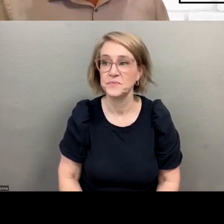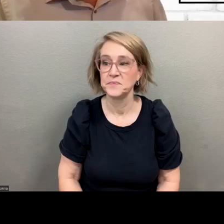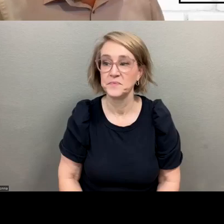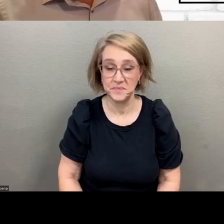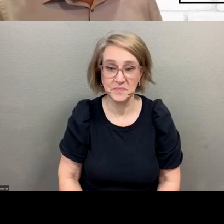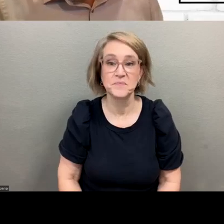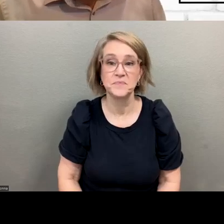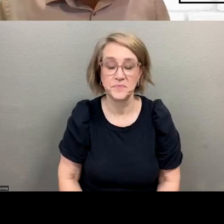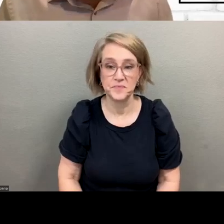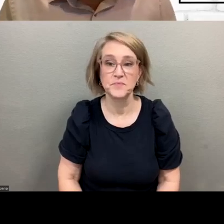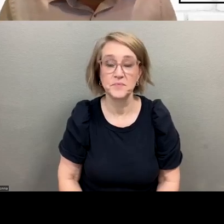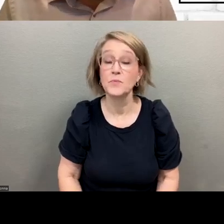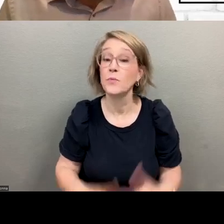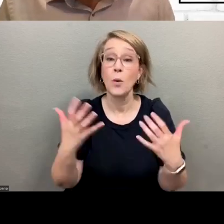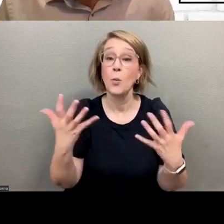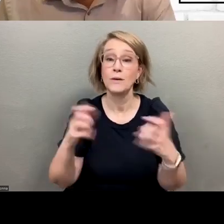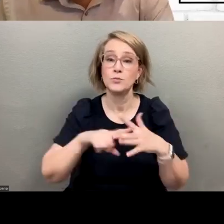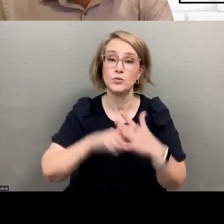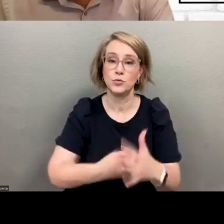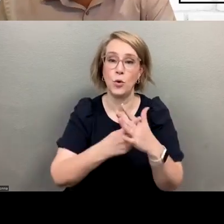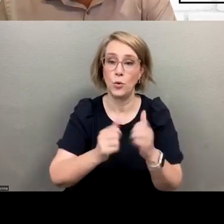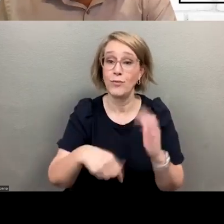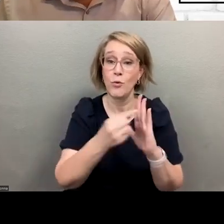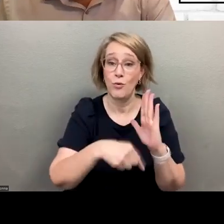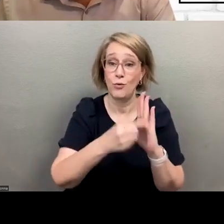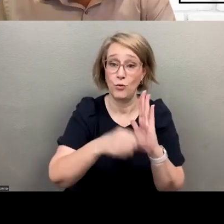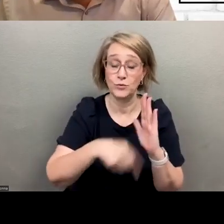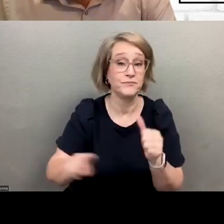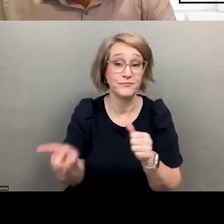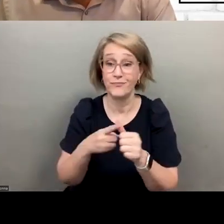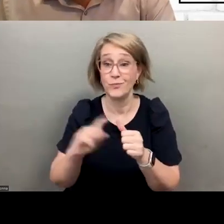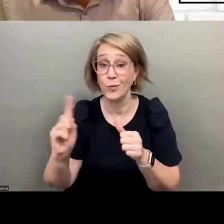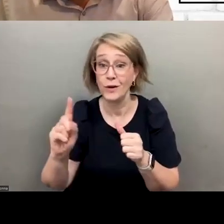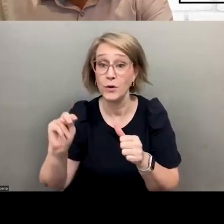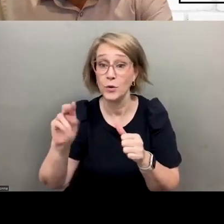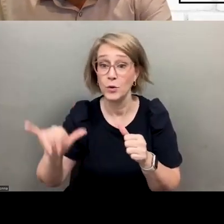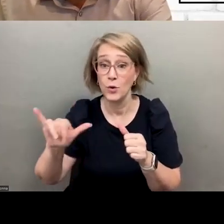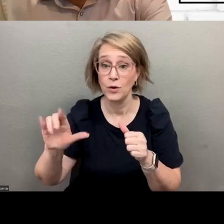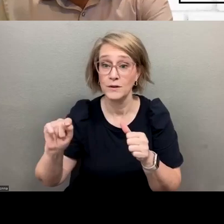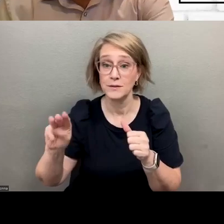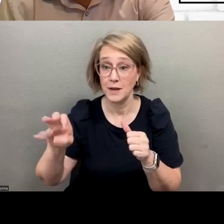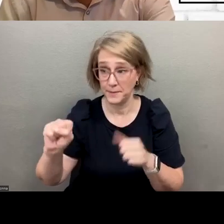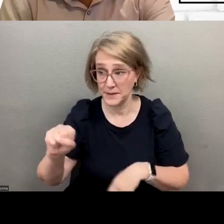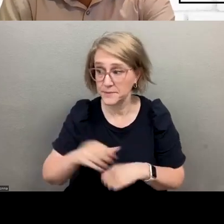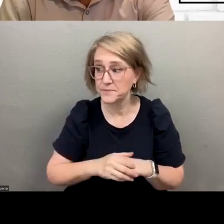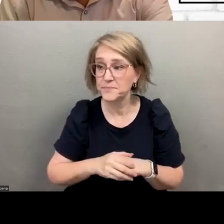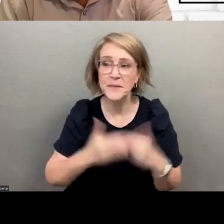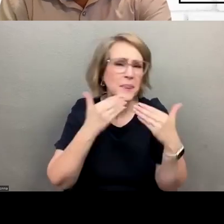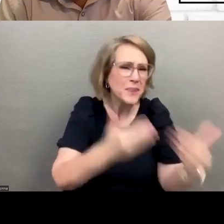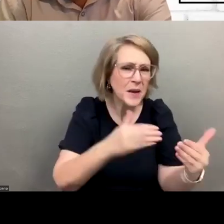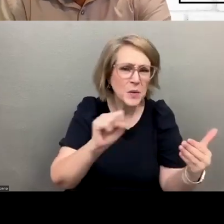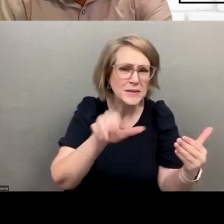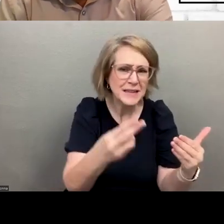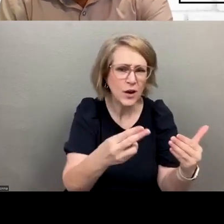And here's a couple of articles, the first of which comes from the New York Times. And this was sent to us by Sarah Corcoran. We thank you for this